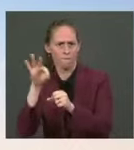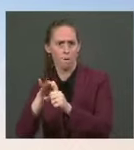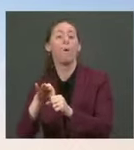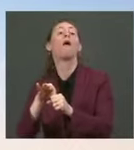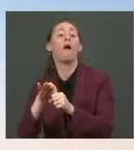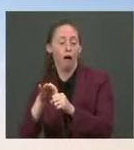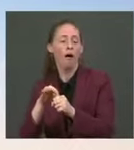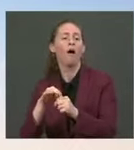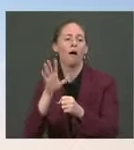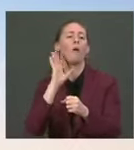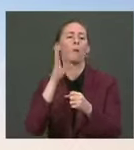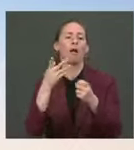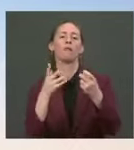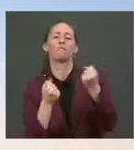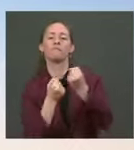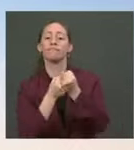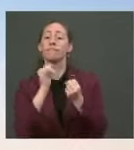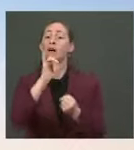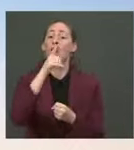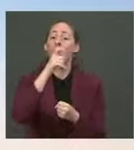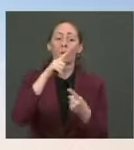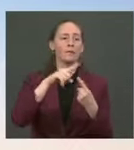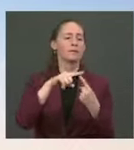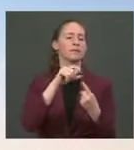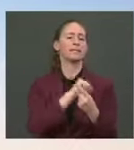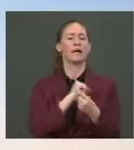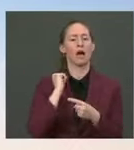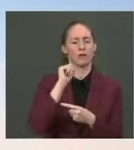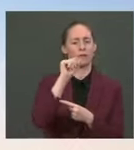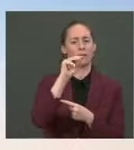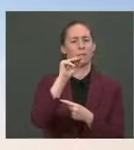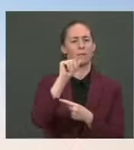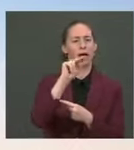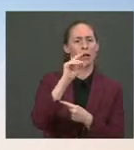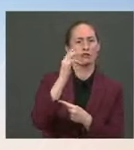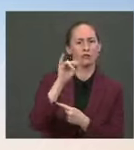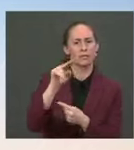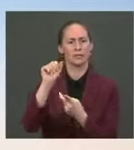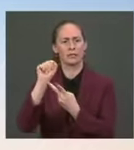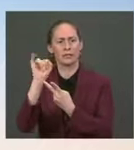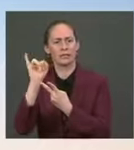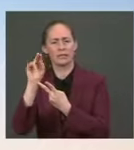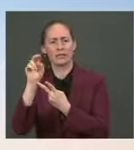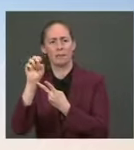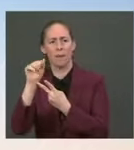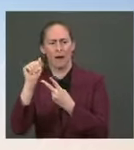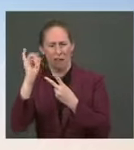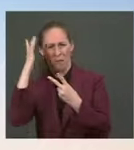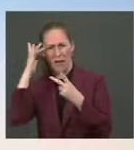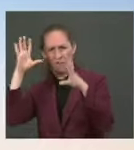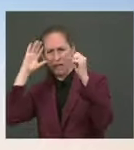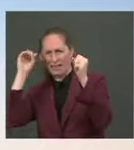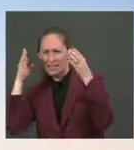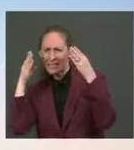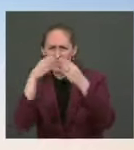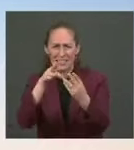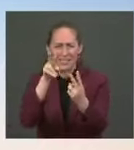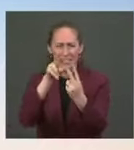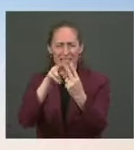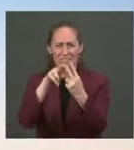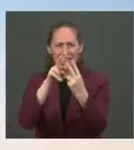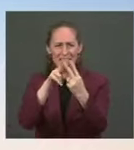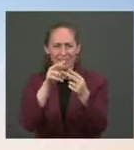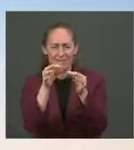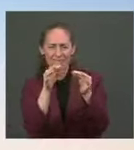Manchin and Senator Sinema. That's why the president has been so focused on working with them and having discussions with them about finding a path